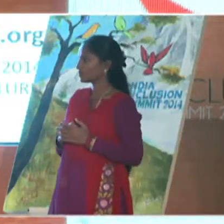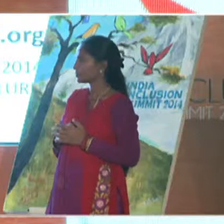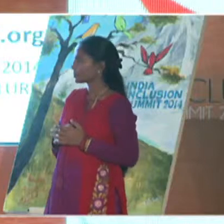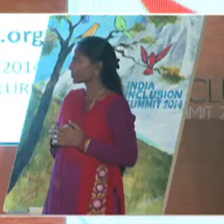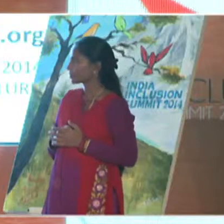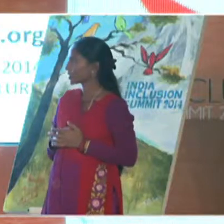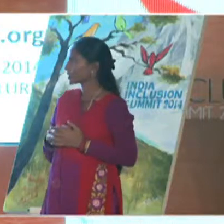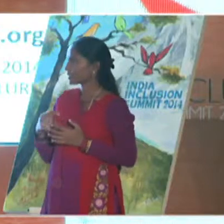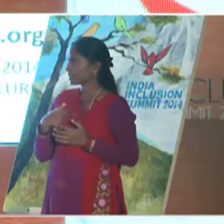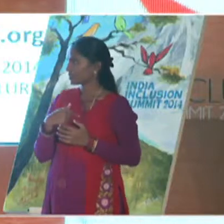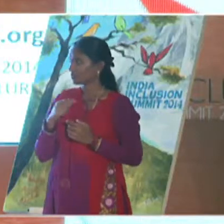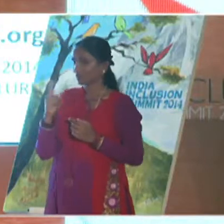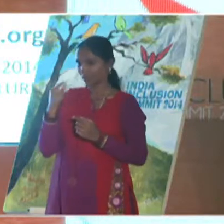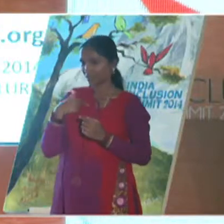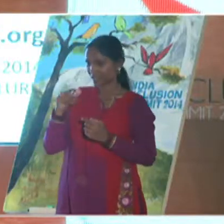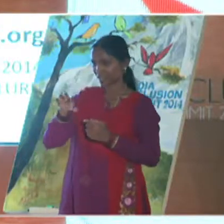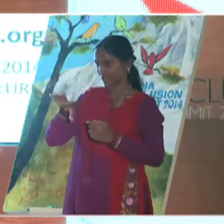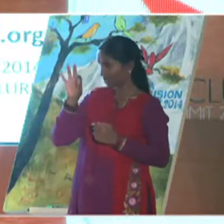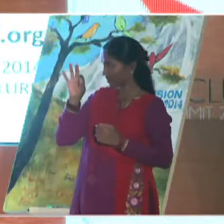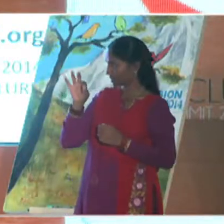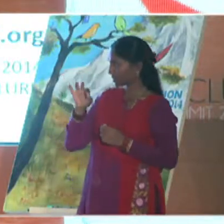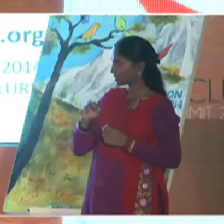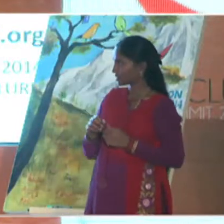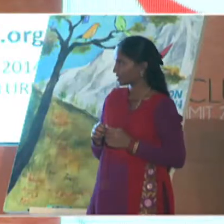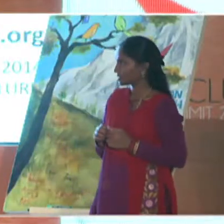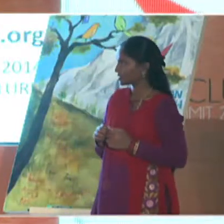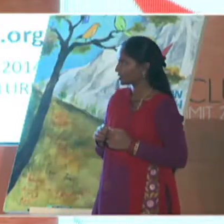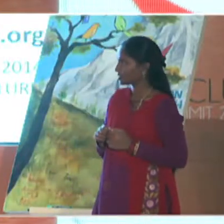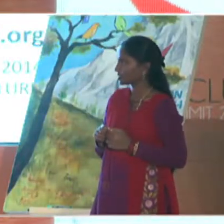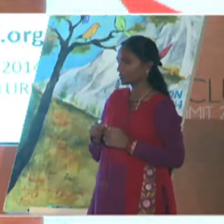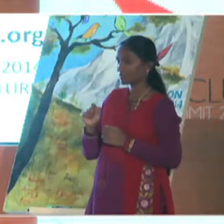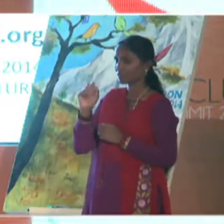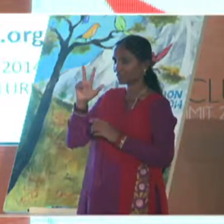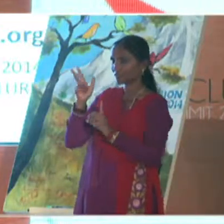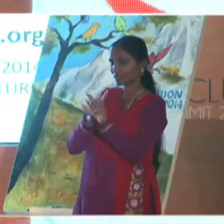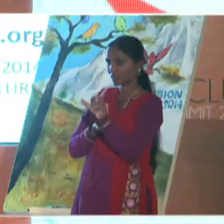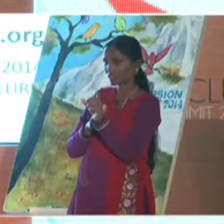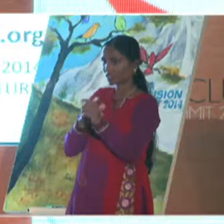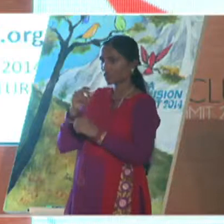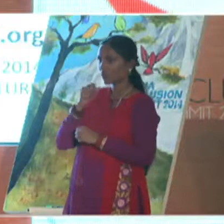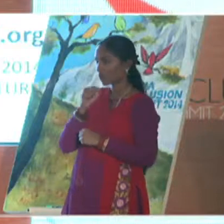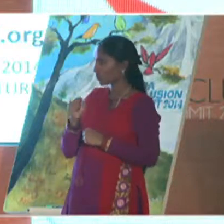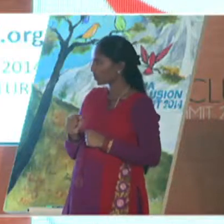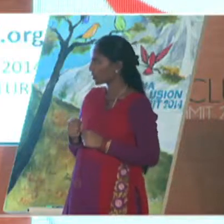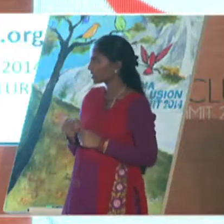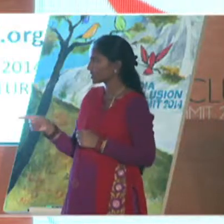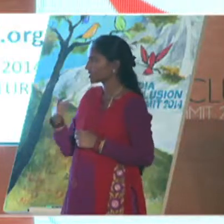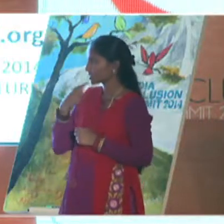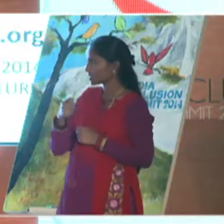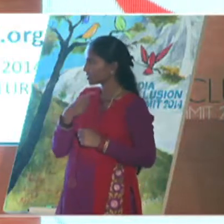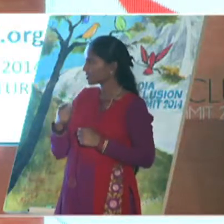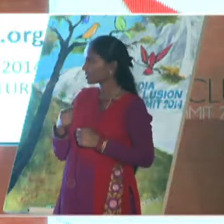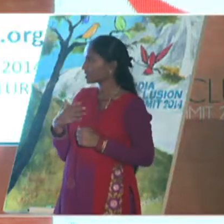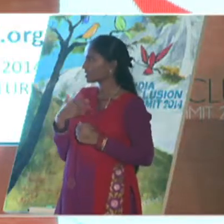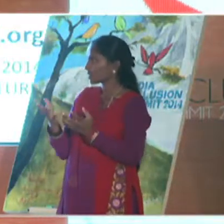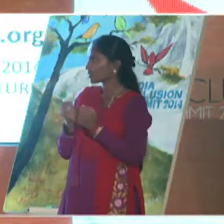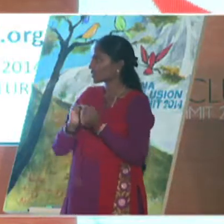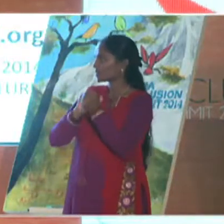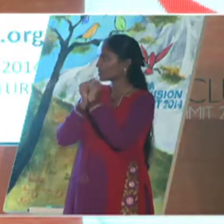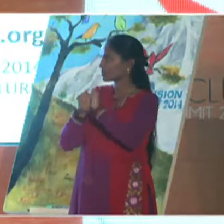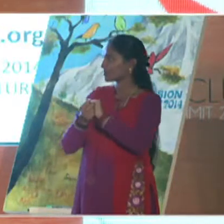1 week to think about this. And there's little Norbu, he's 8 years old, has a big smile on his face, and he says, I want to become